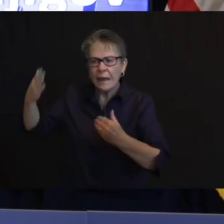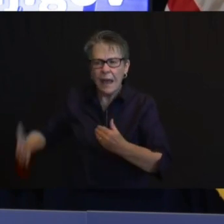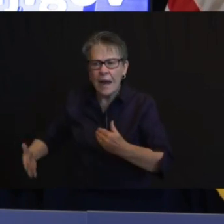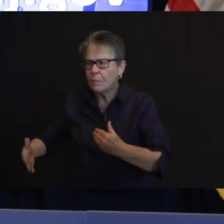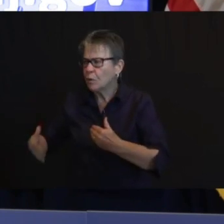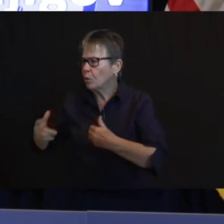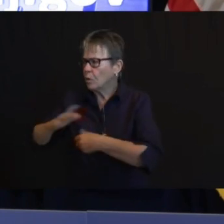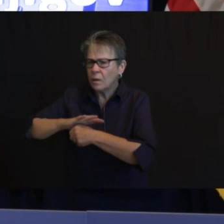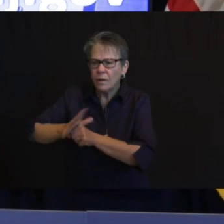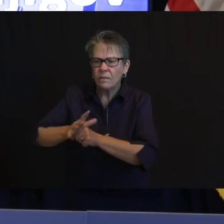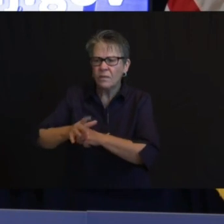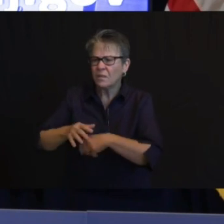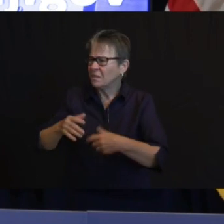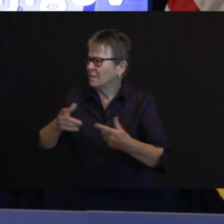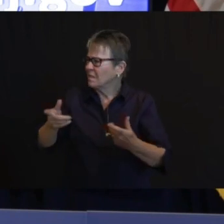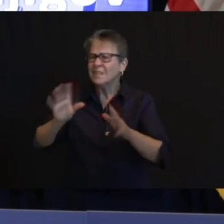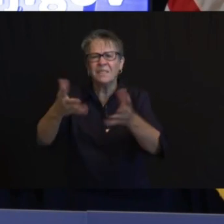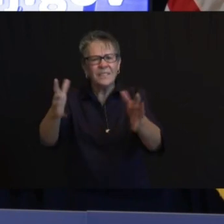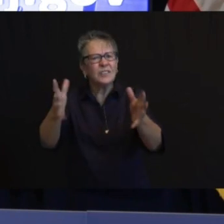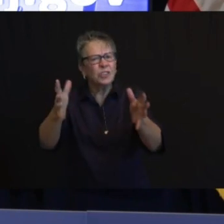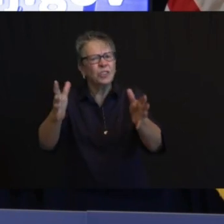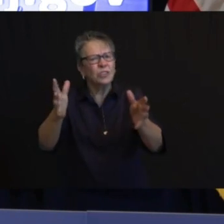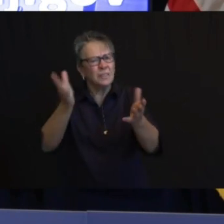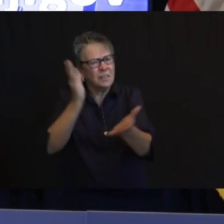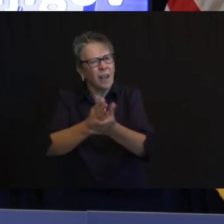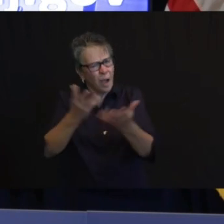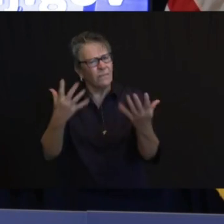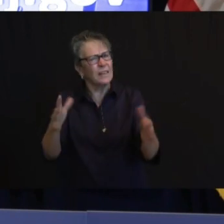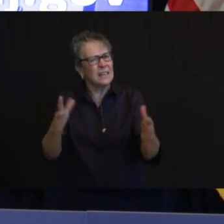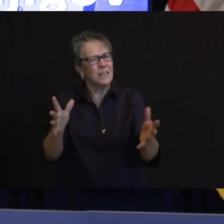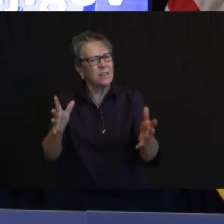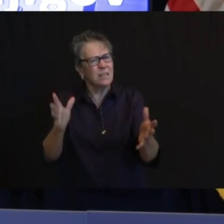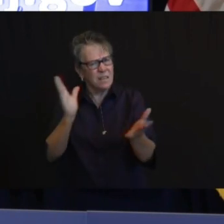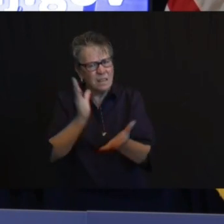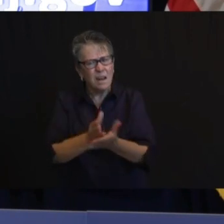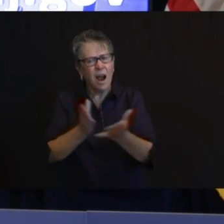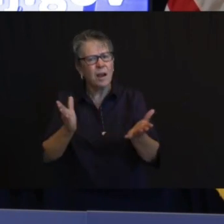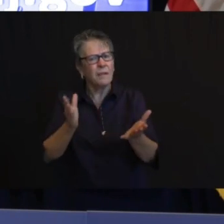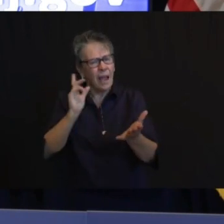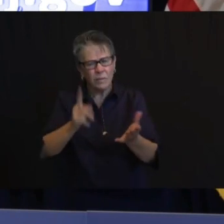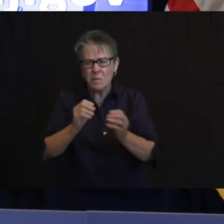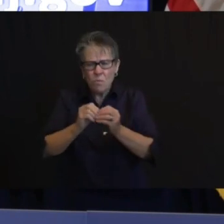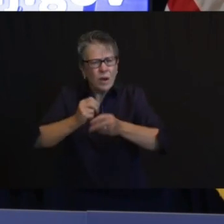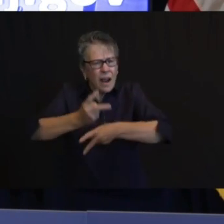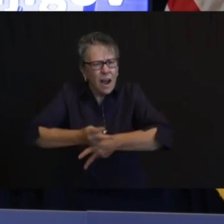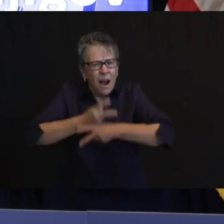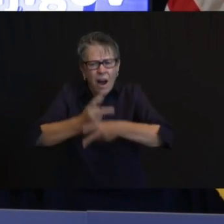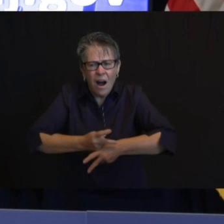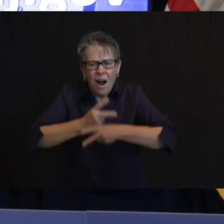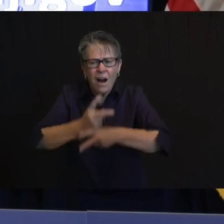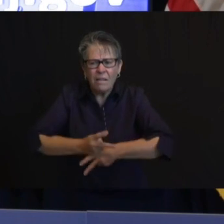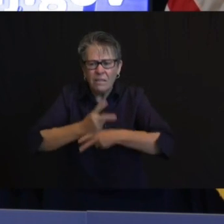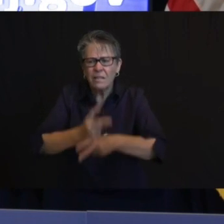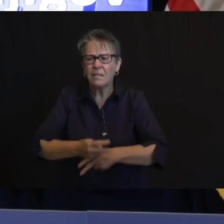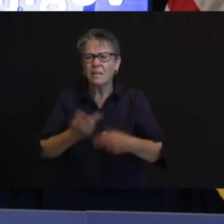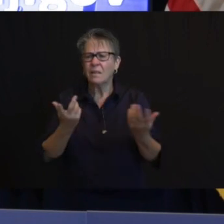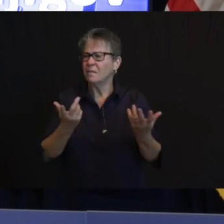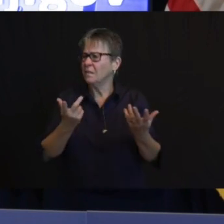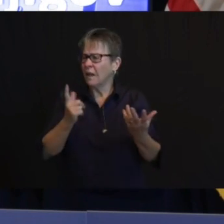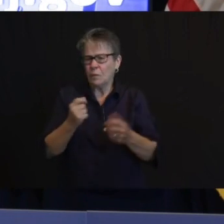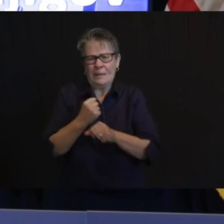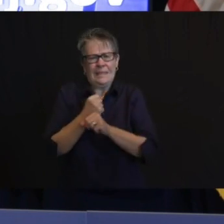This has to stop. You need to be more careful. You need to be safe, not only